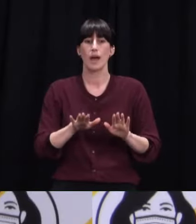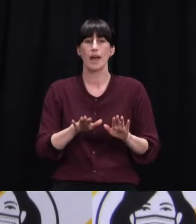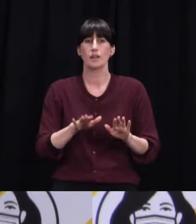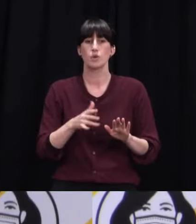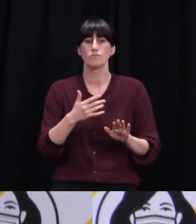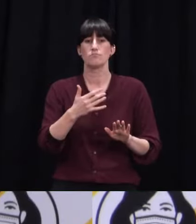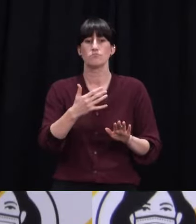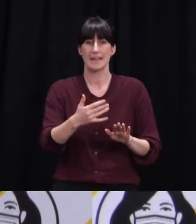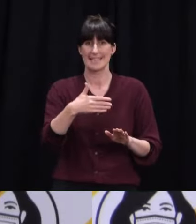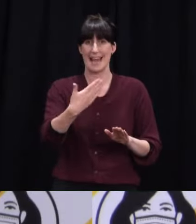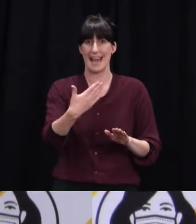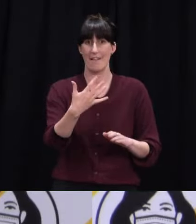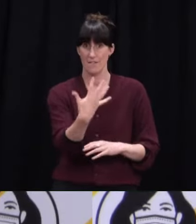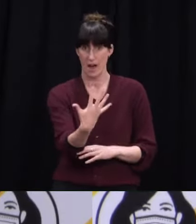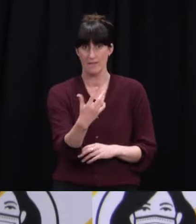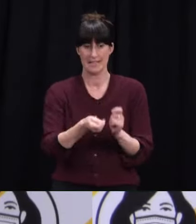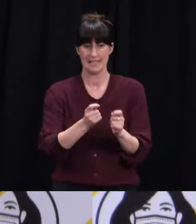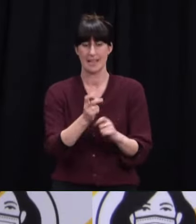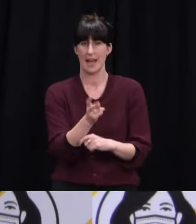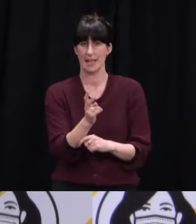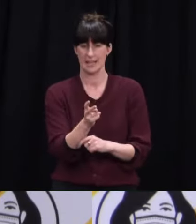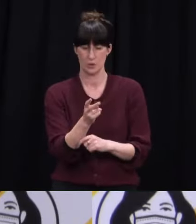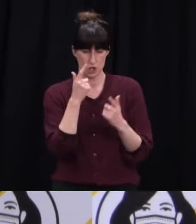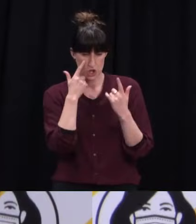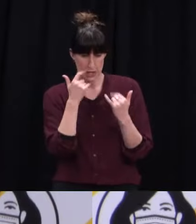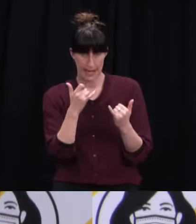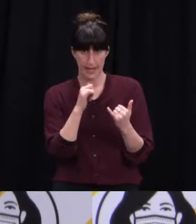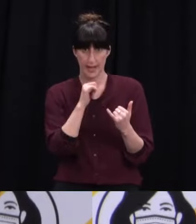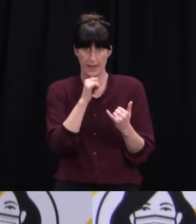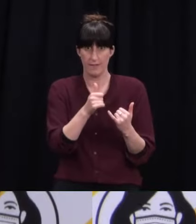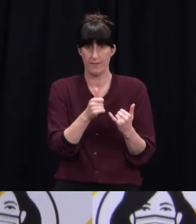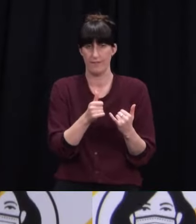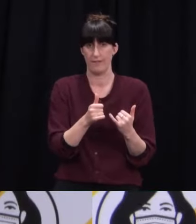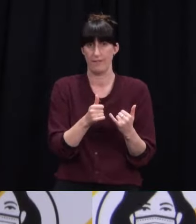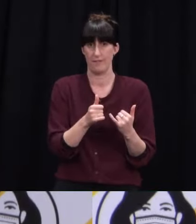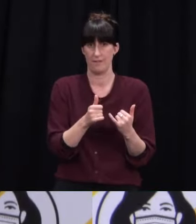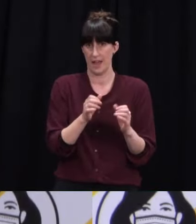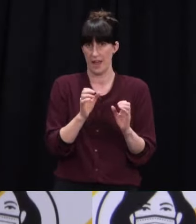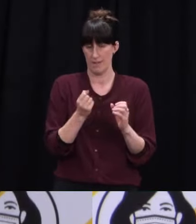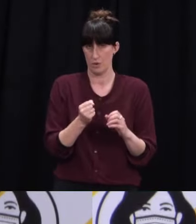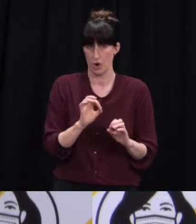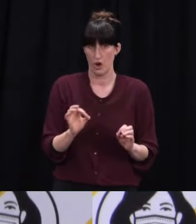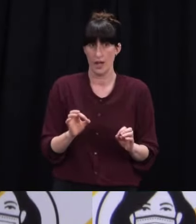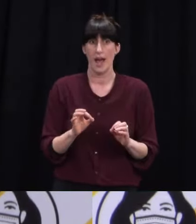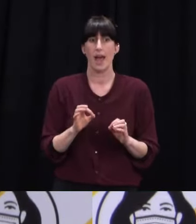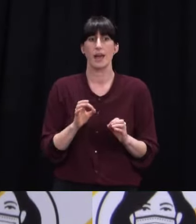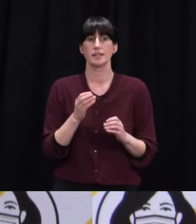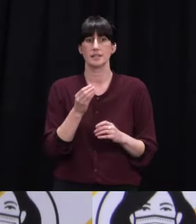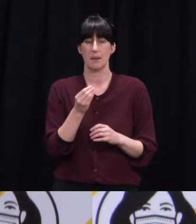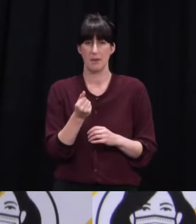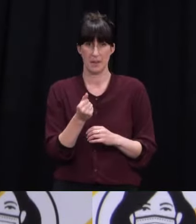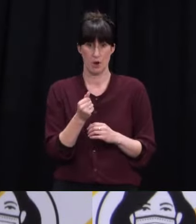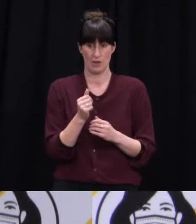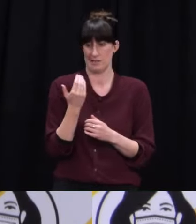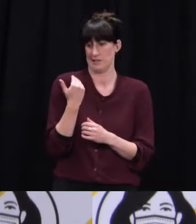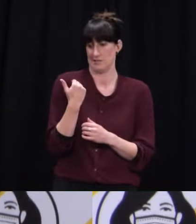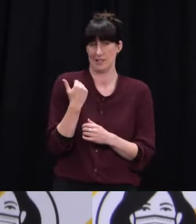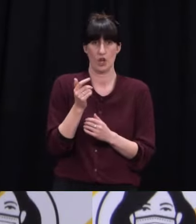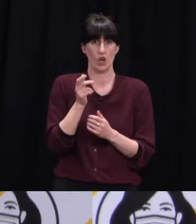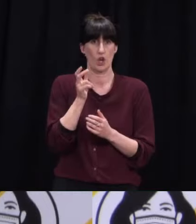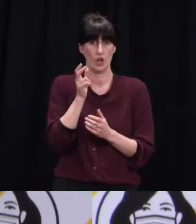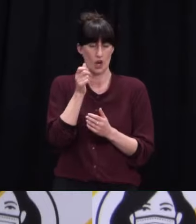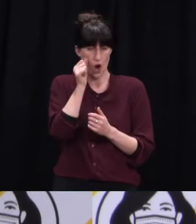asymptomatic. And secondly, they may only just, a number of those will have only just come in as very close contacts. Should we have better prioritised